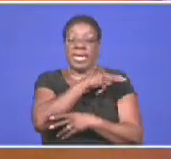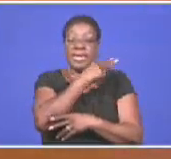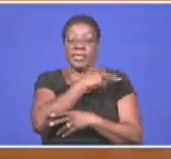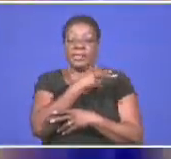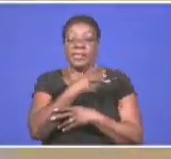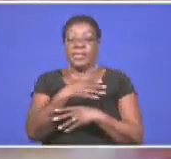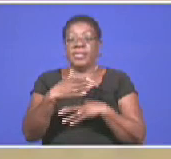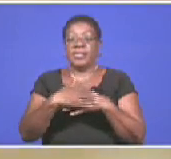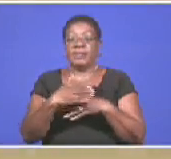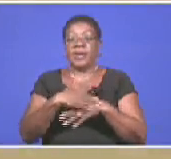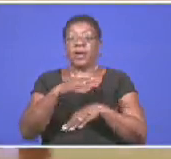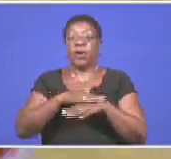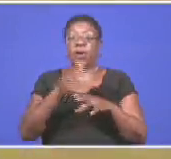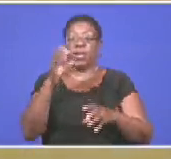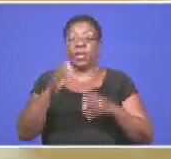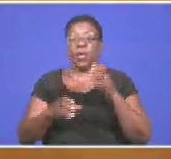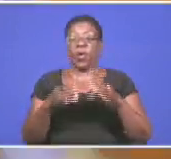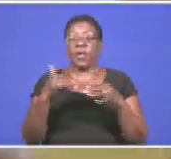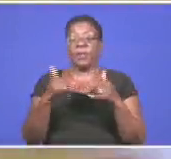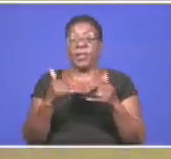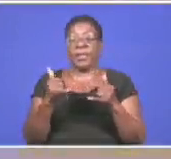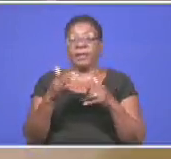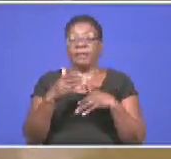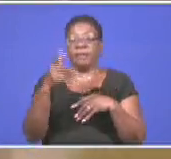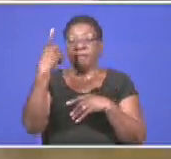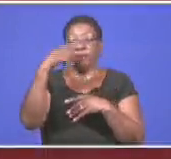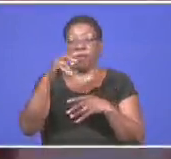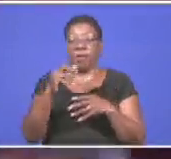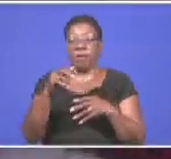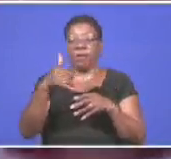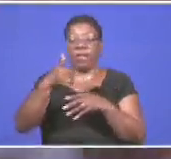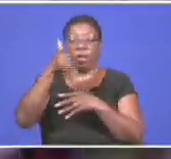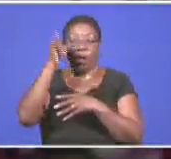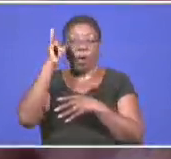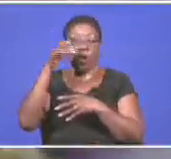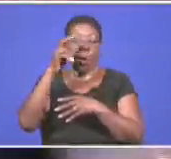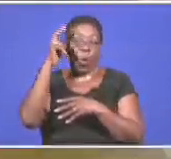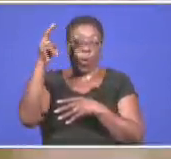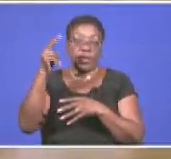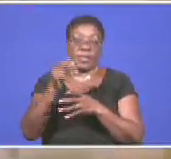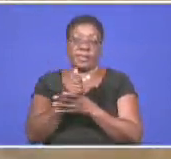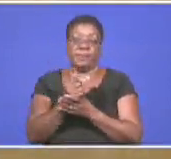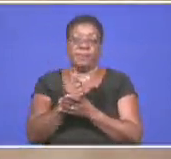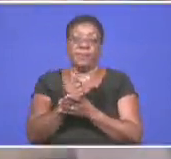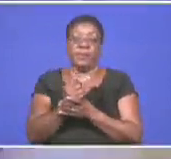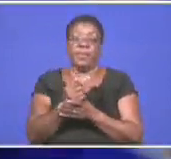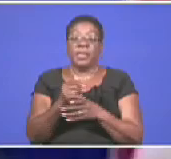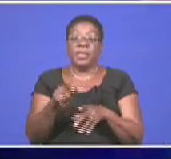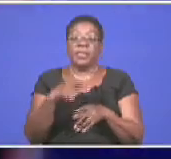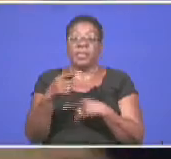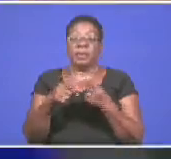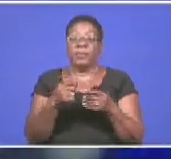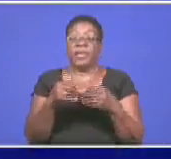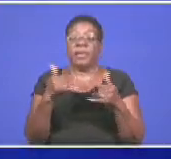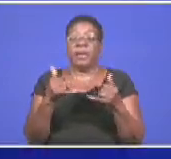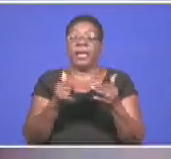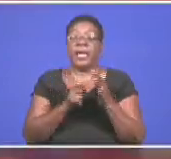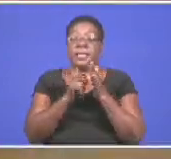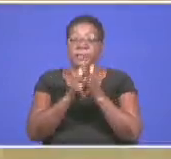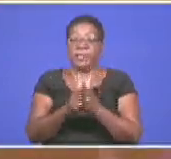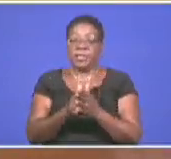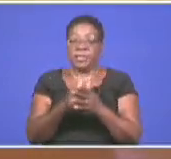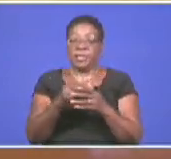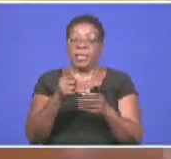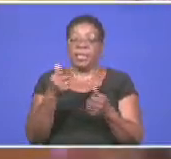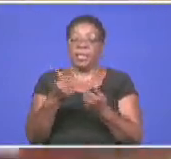her senior season during the 2019-2020 campaign for the Texas Longhorns. Higgs and the Horns playing an exhibition last night,